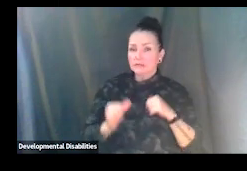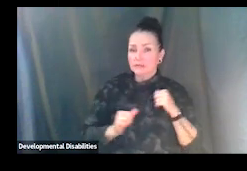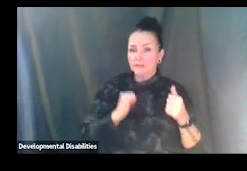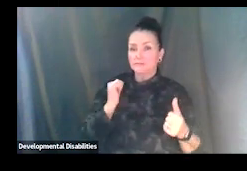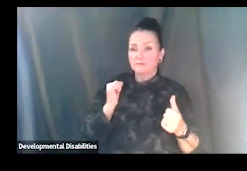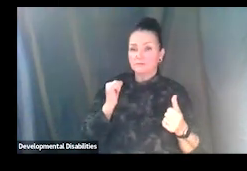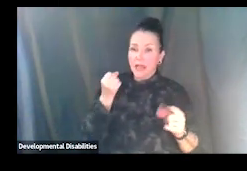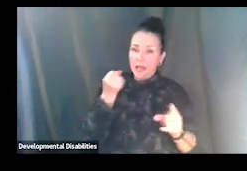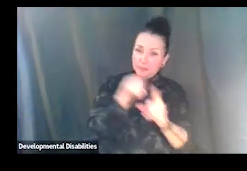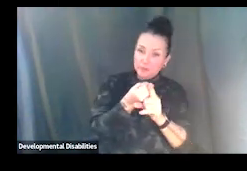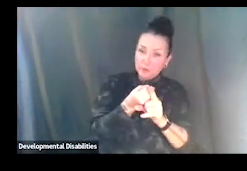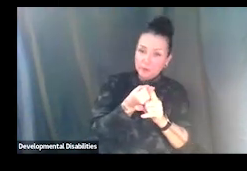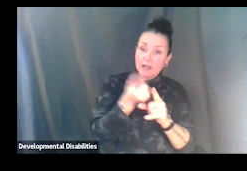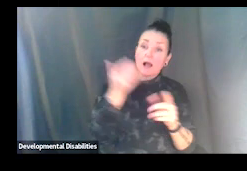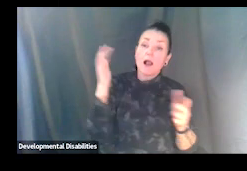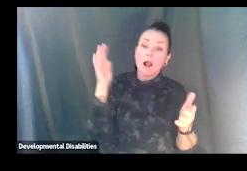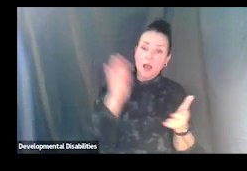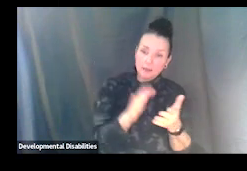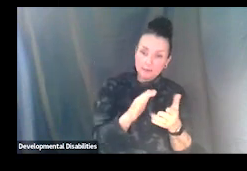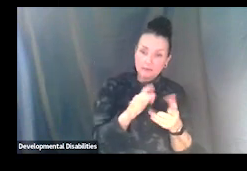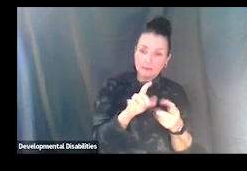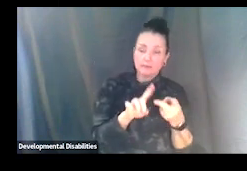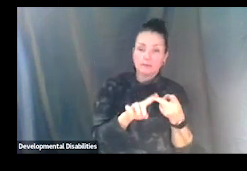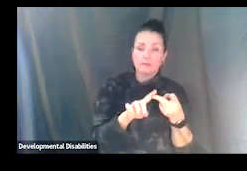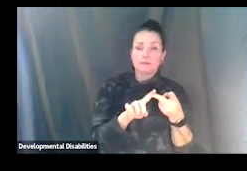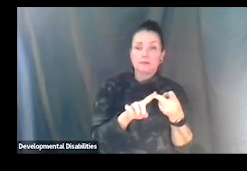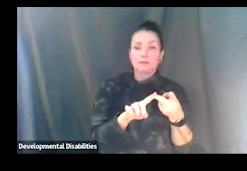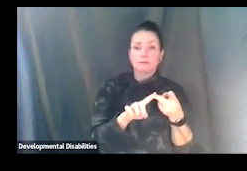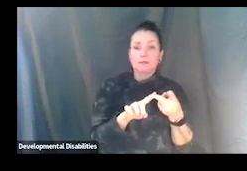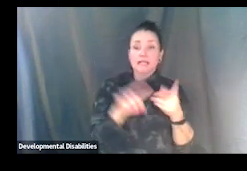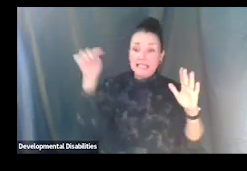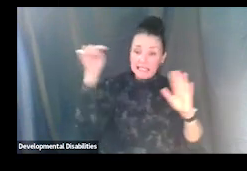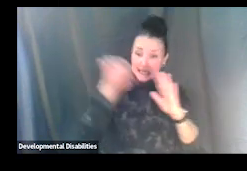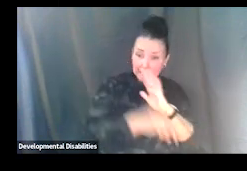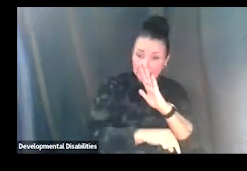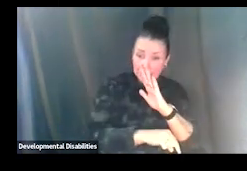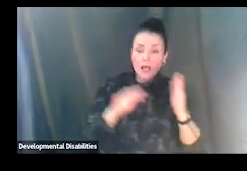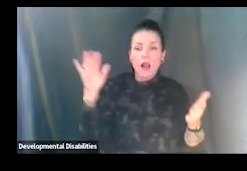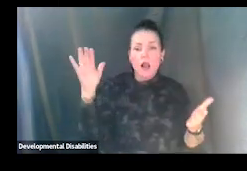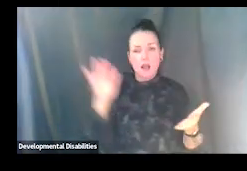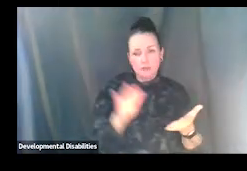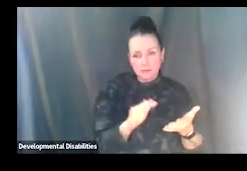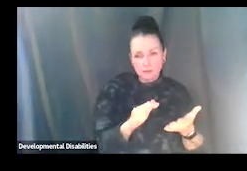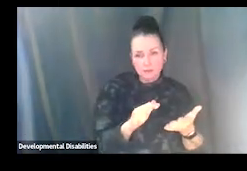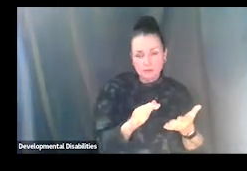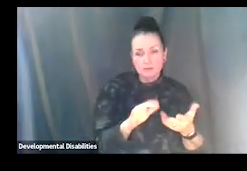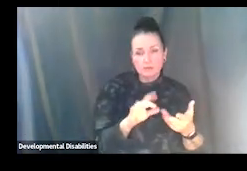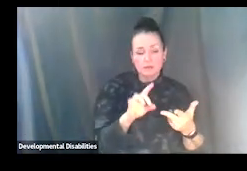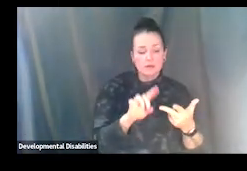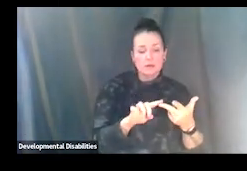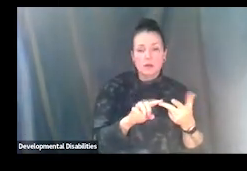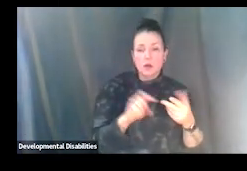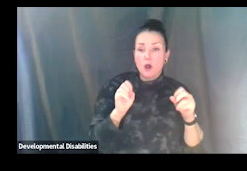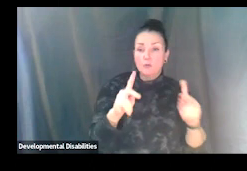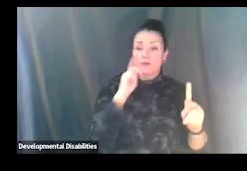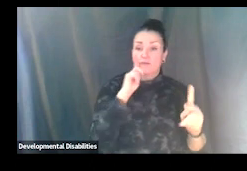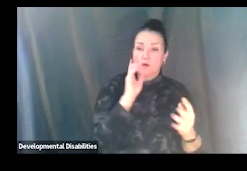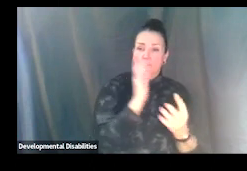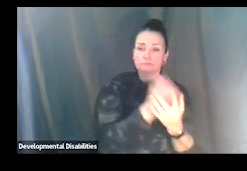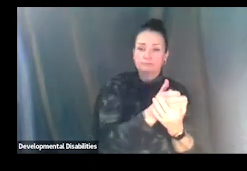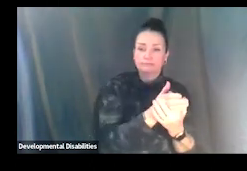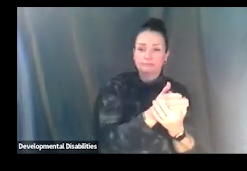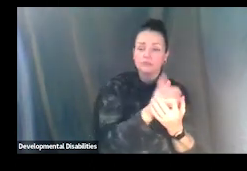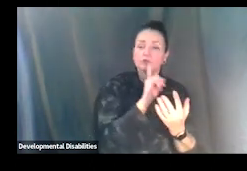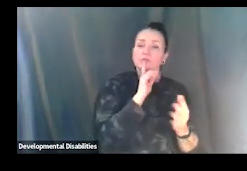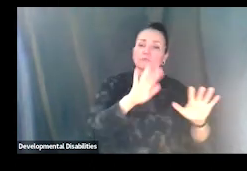less intense. They're shorter. They're easier to redirect. They take longer to happen so people can intervene sooner. And so it just sort of tones